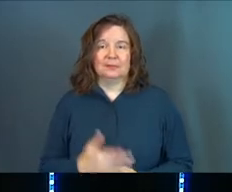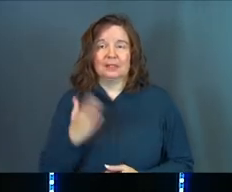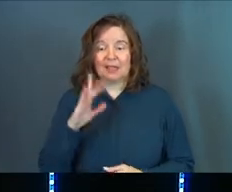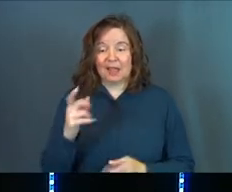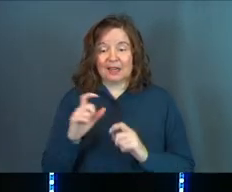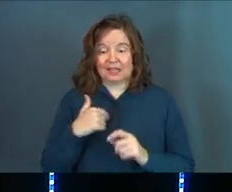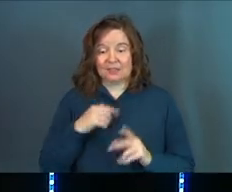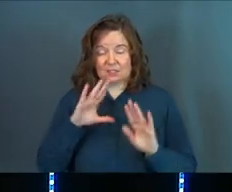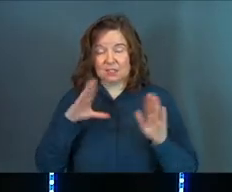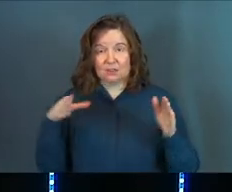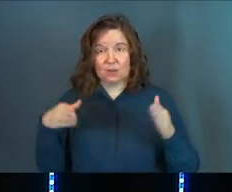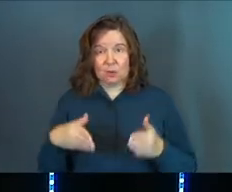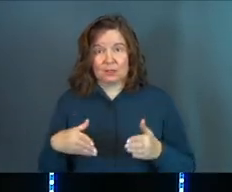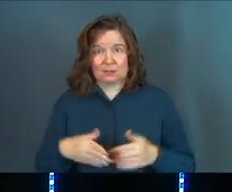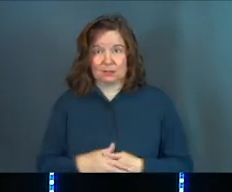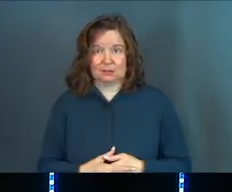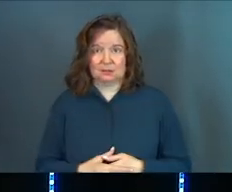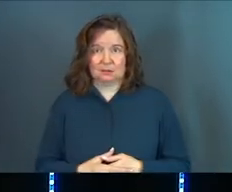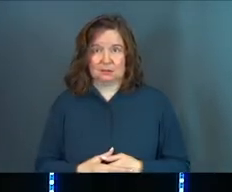God gives us focus.